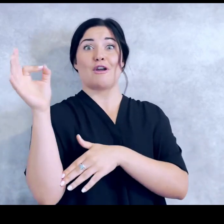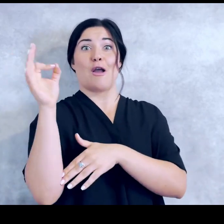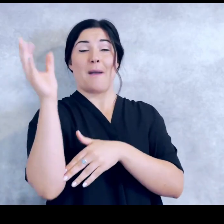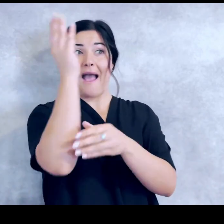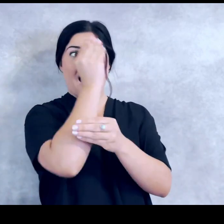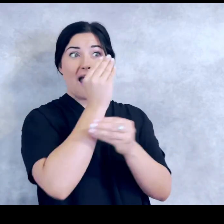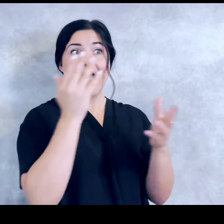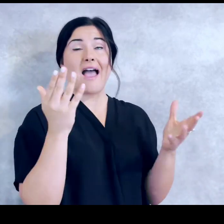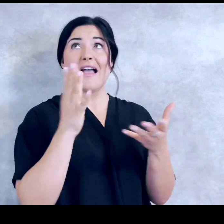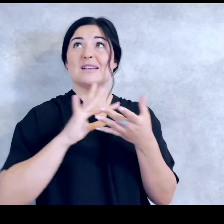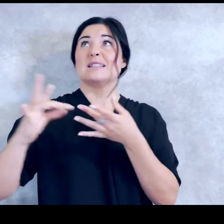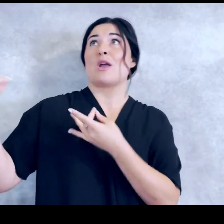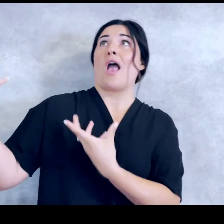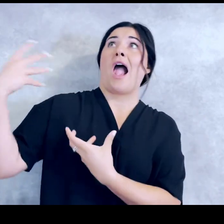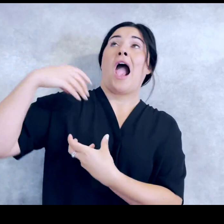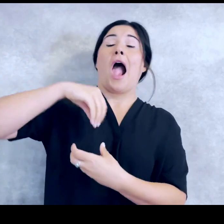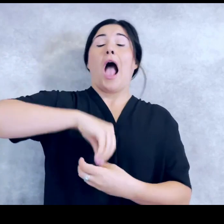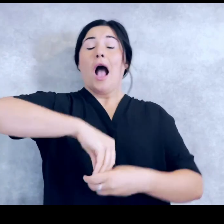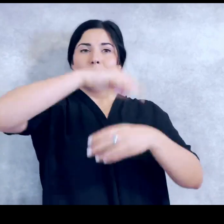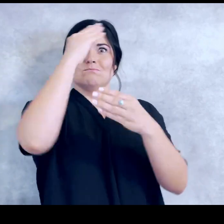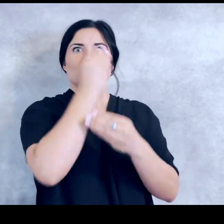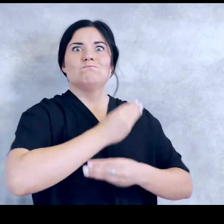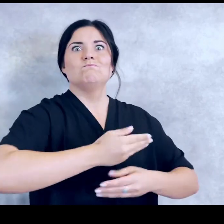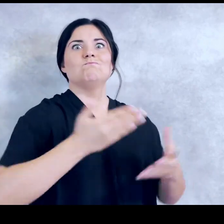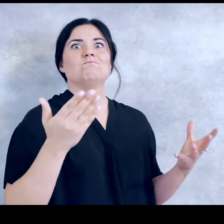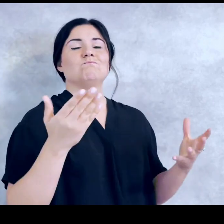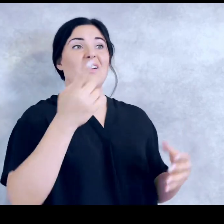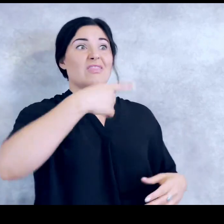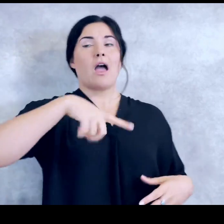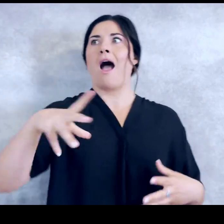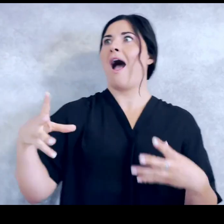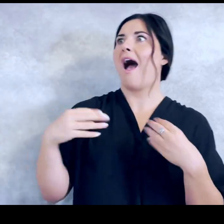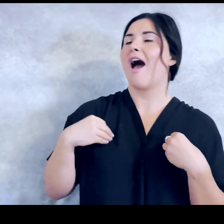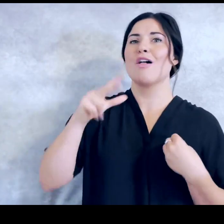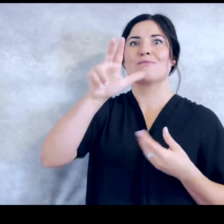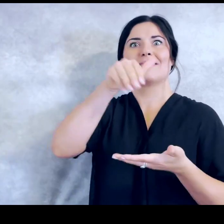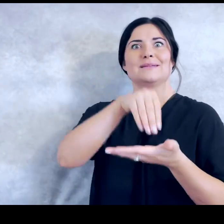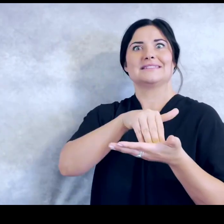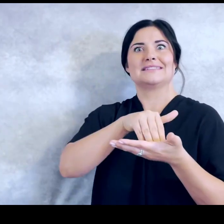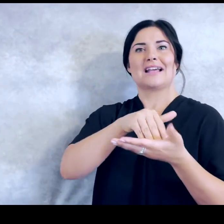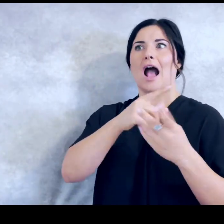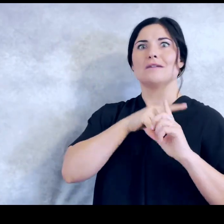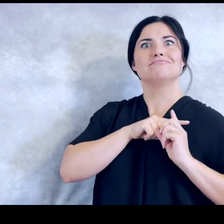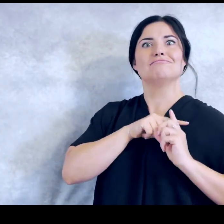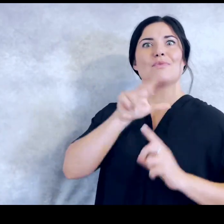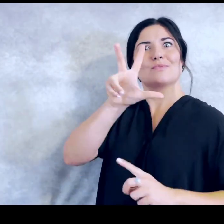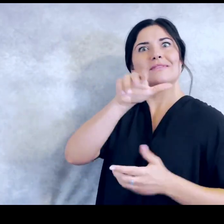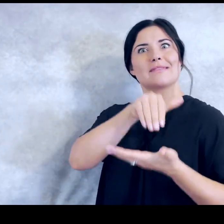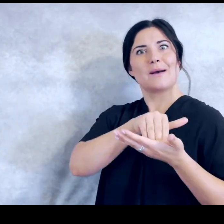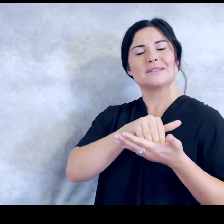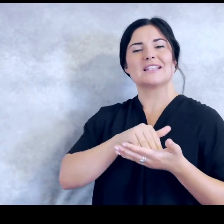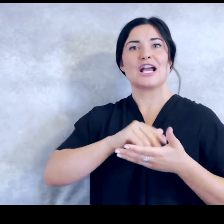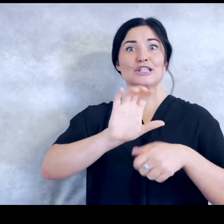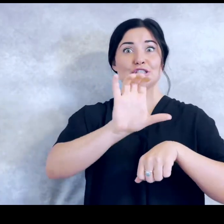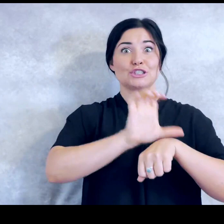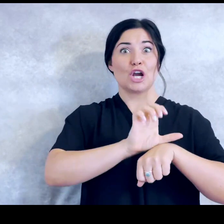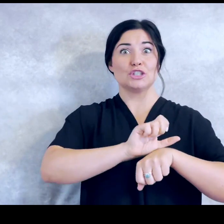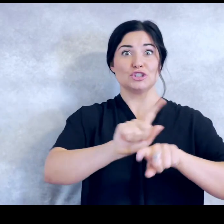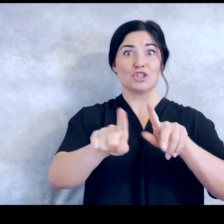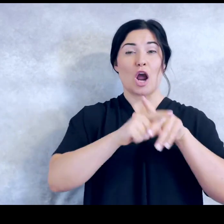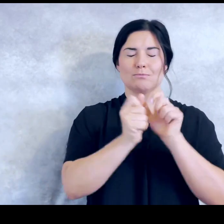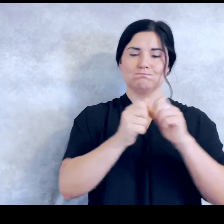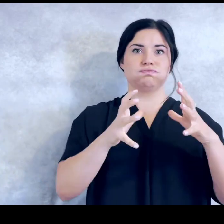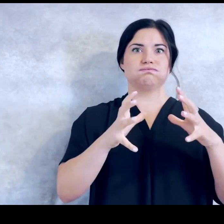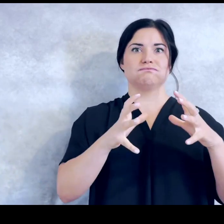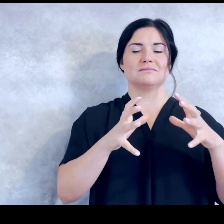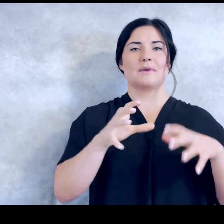first sermon, because he's got the power of the Holy Spirit, 3,000 accept the word of God. 3,000 come to Christ. The church is